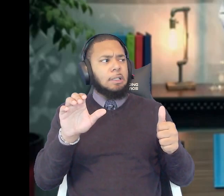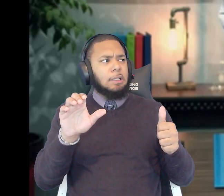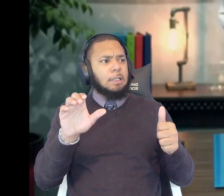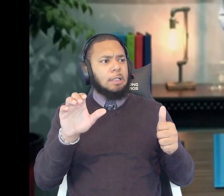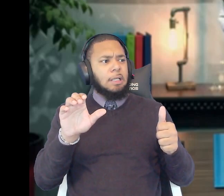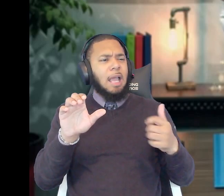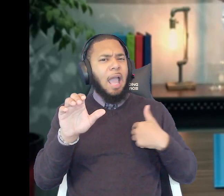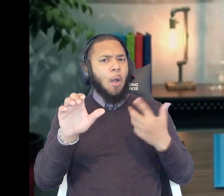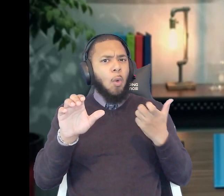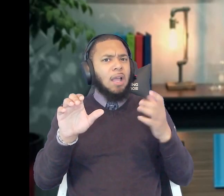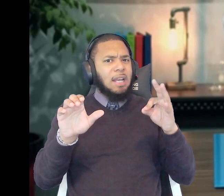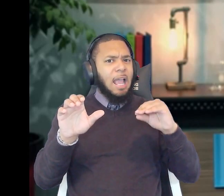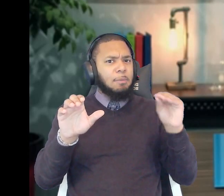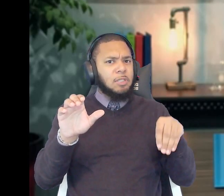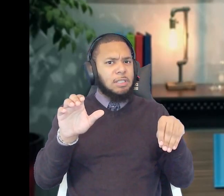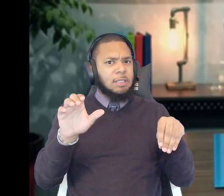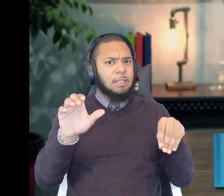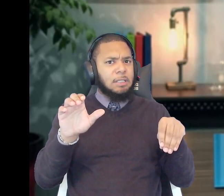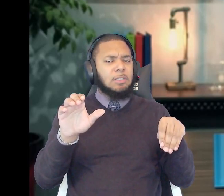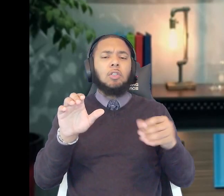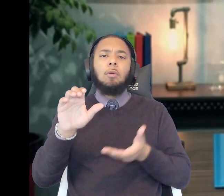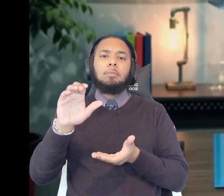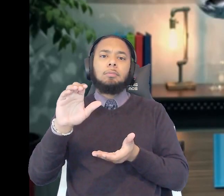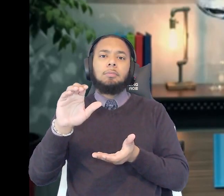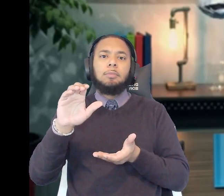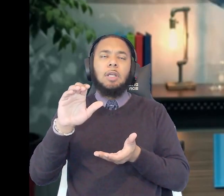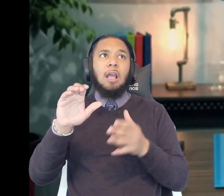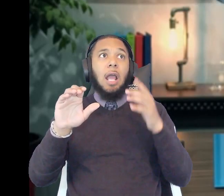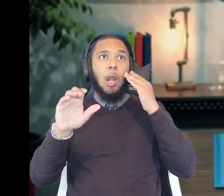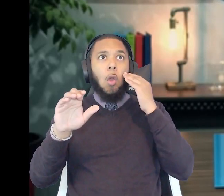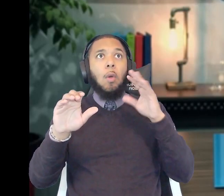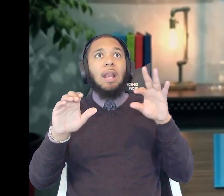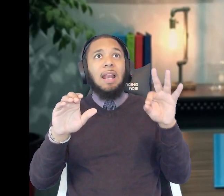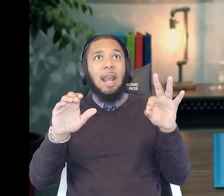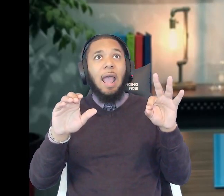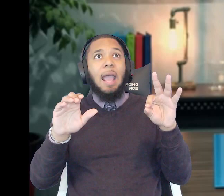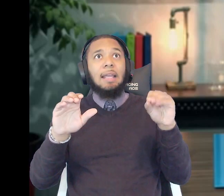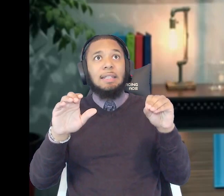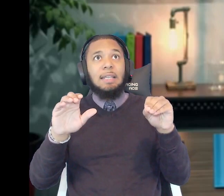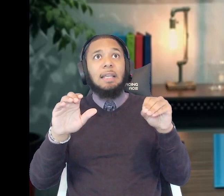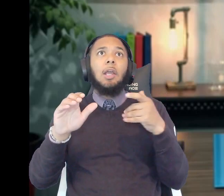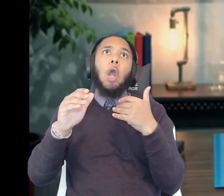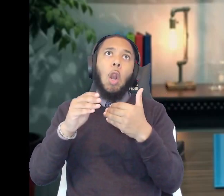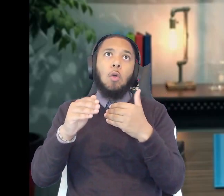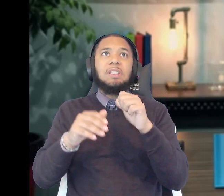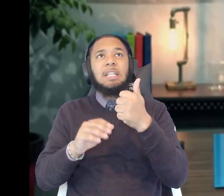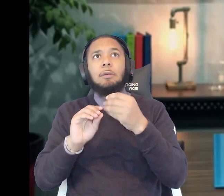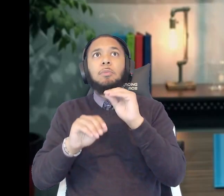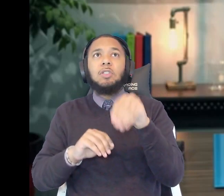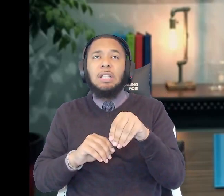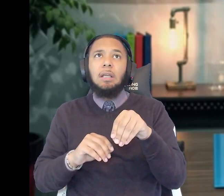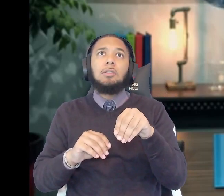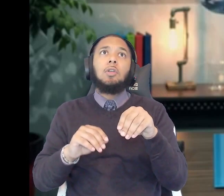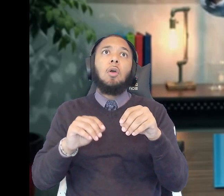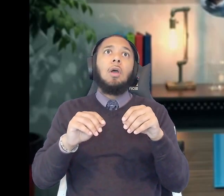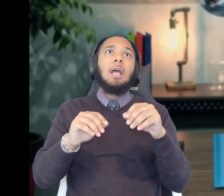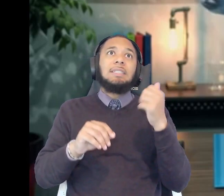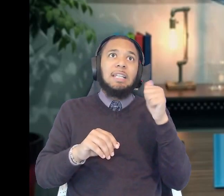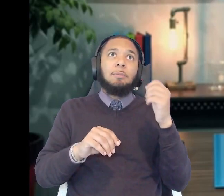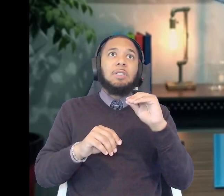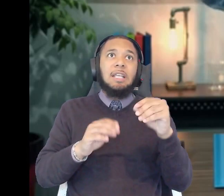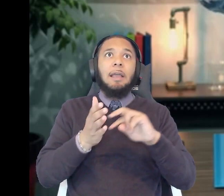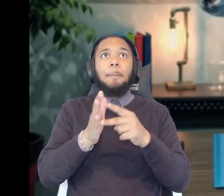100, it's 90, right? So 9% would be really close to 10%. So you think, oh, I have 100, but